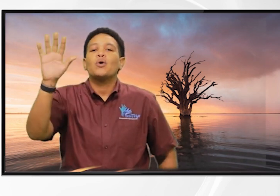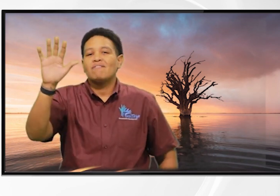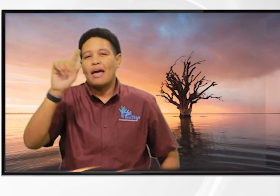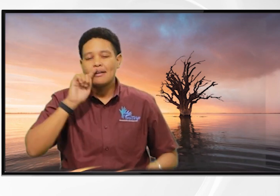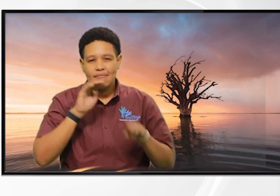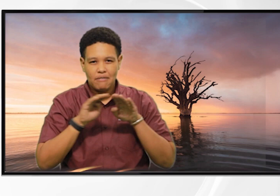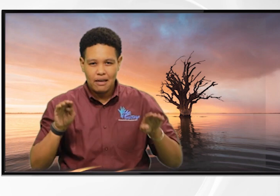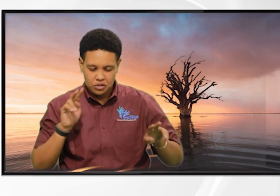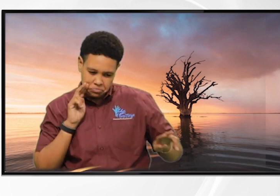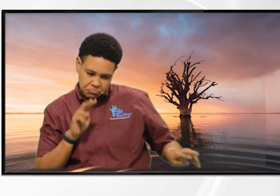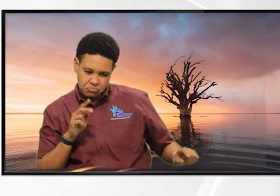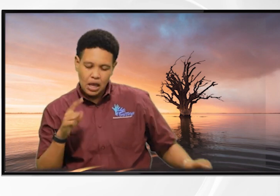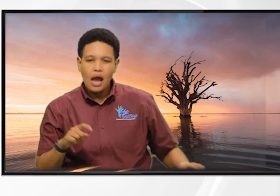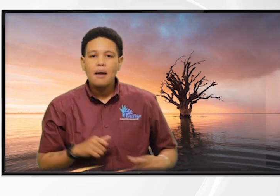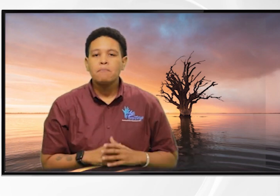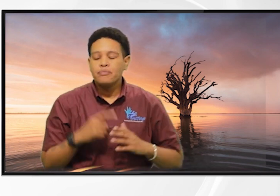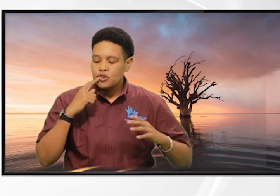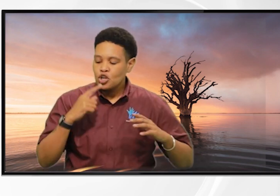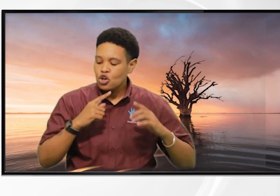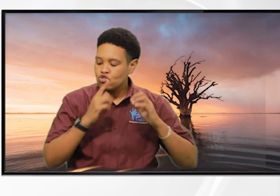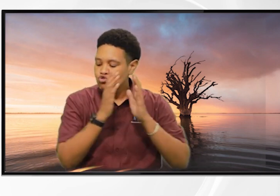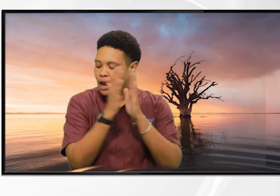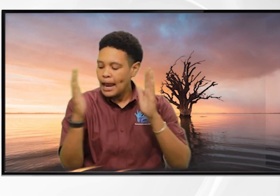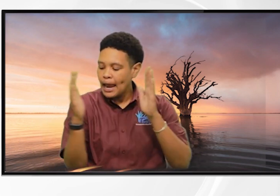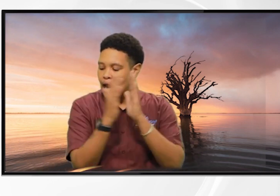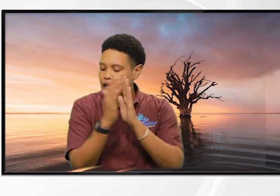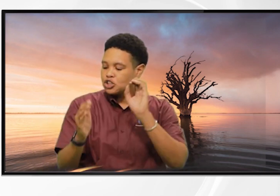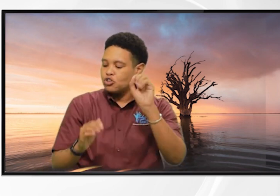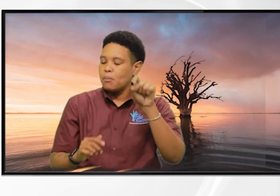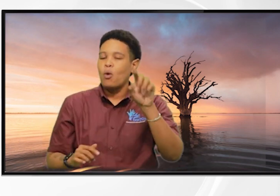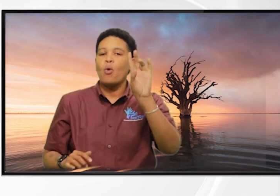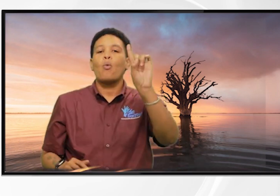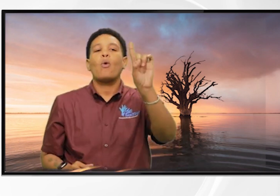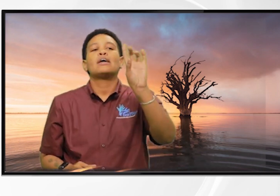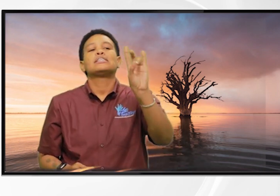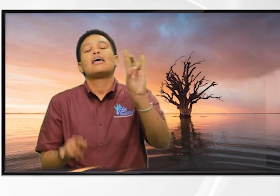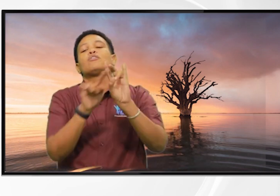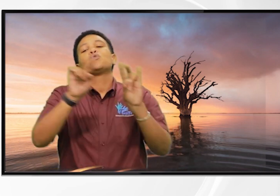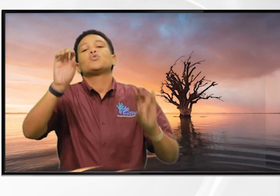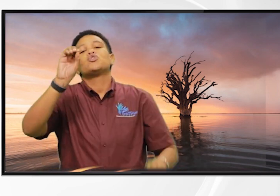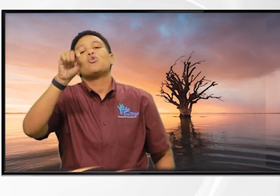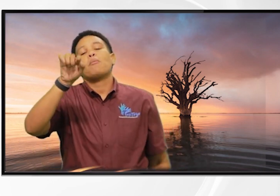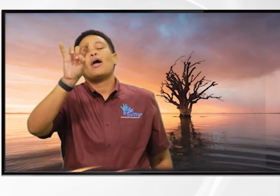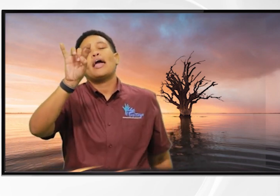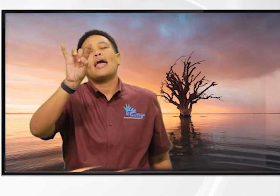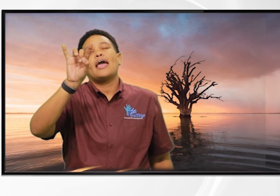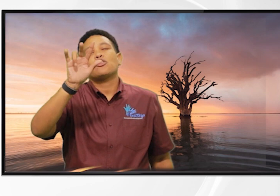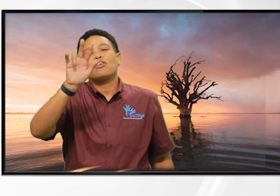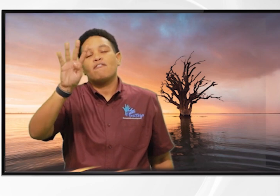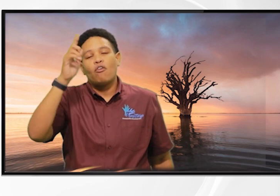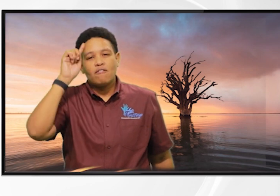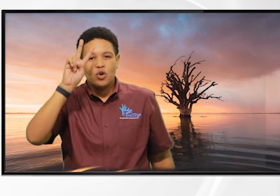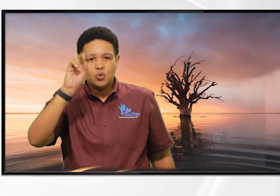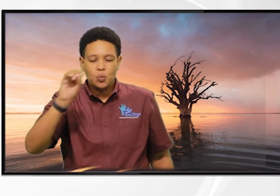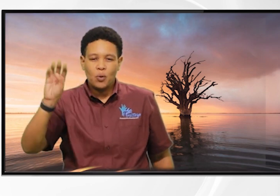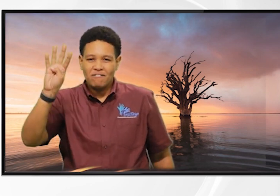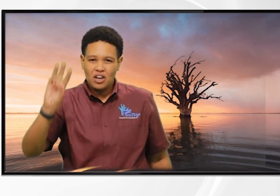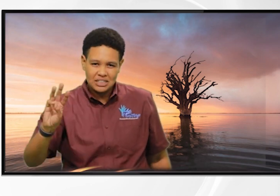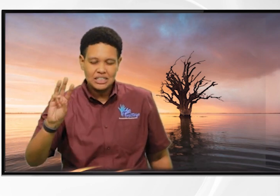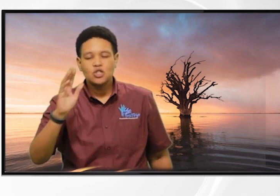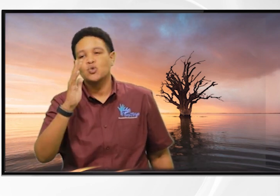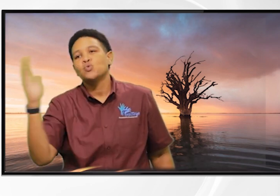2005 levels. The range is 0.17 to 0.38 for 2046